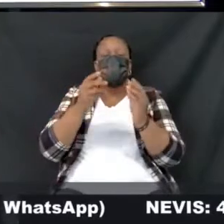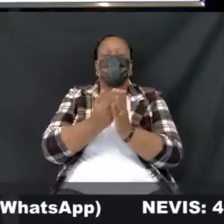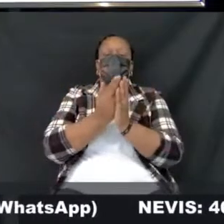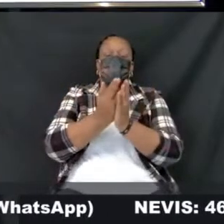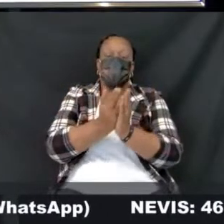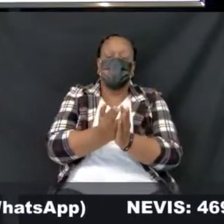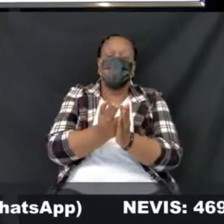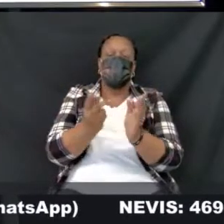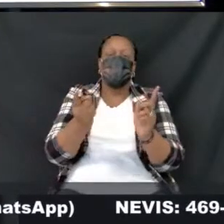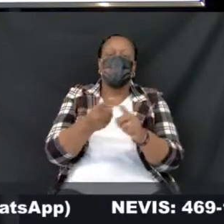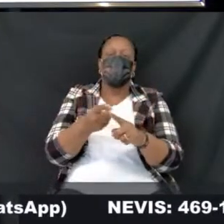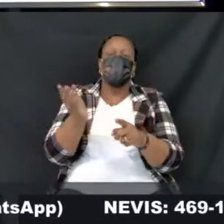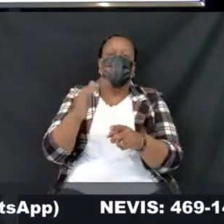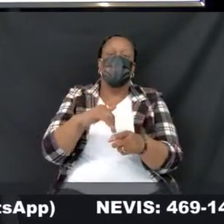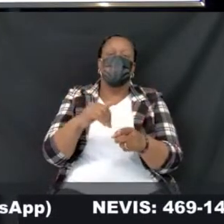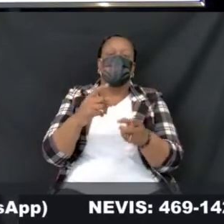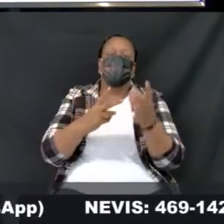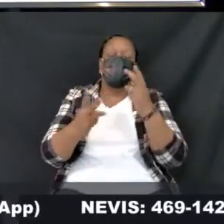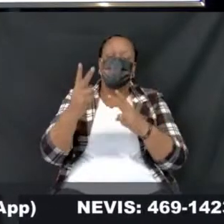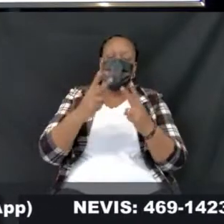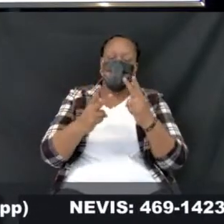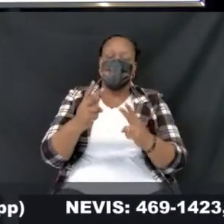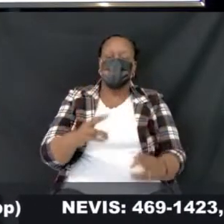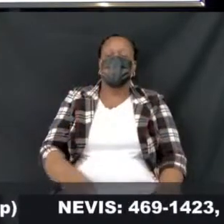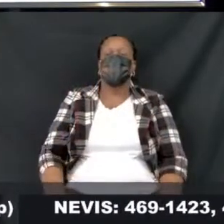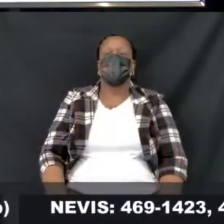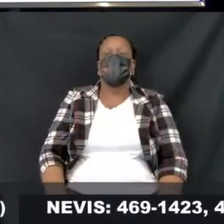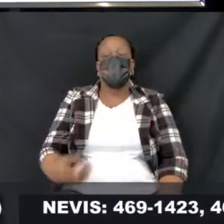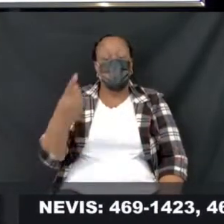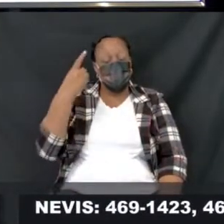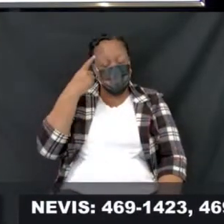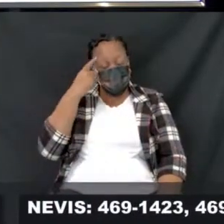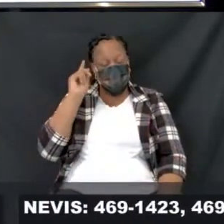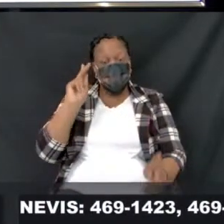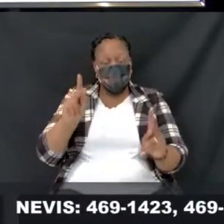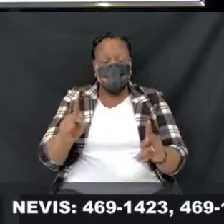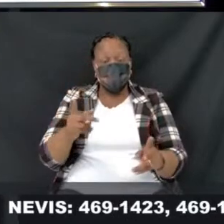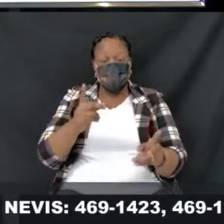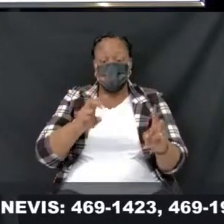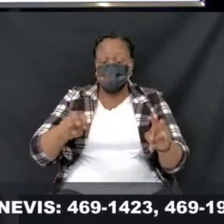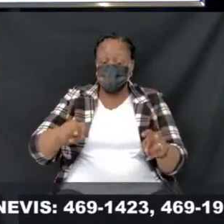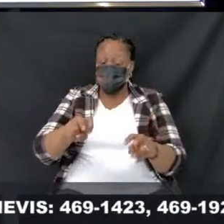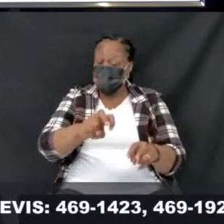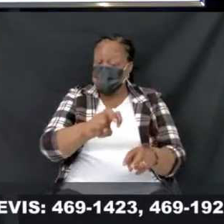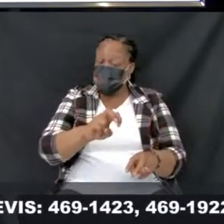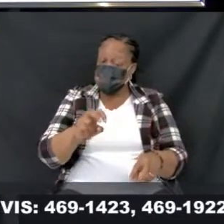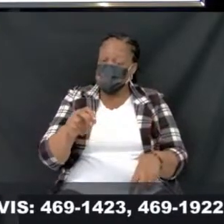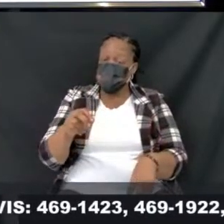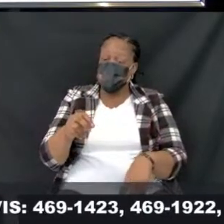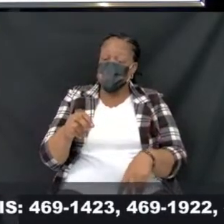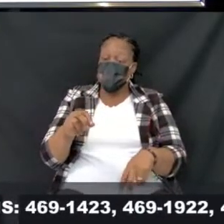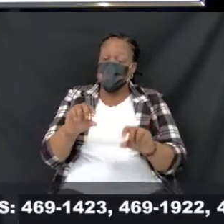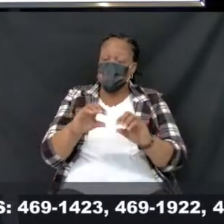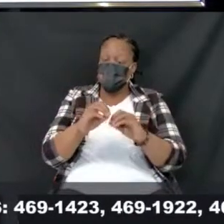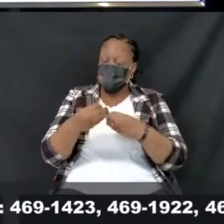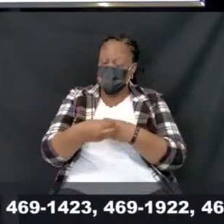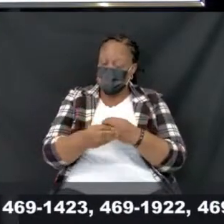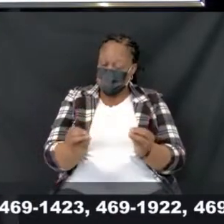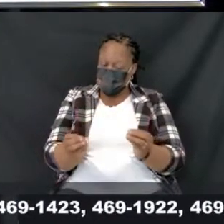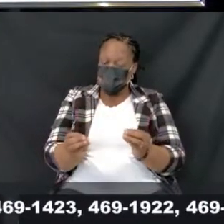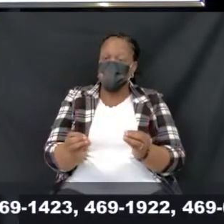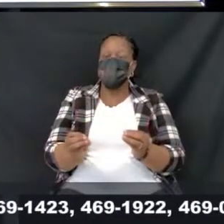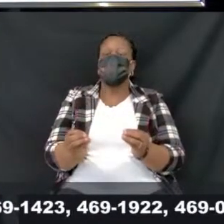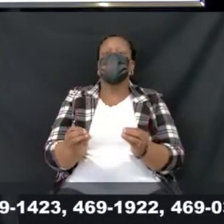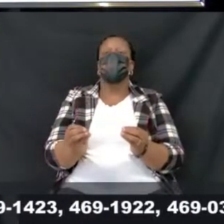some attention to those in the tourism sector who thinks that is a thing that, you know, just the